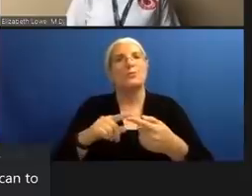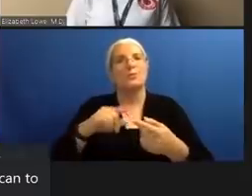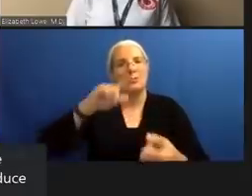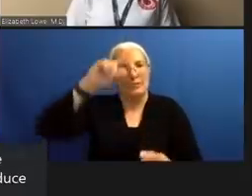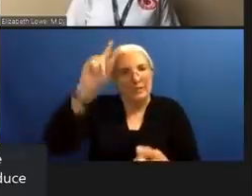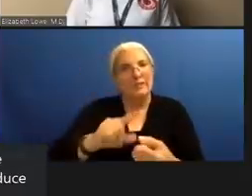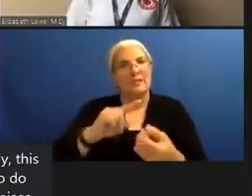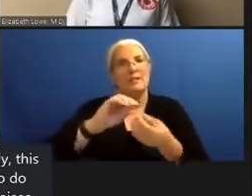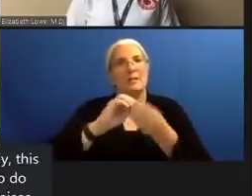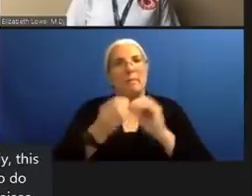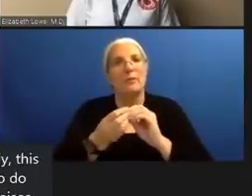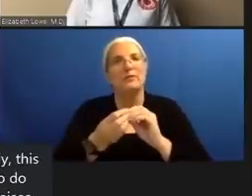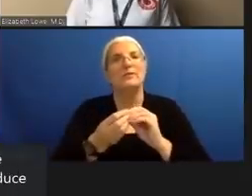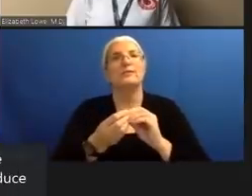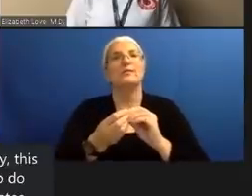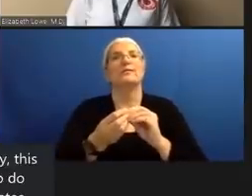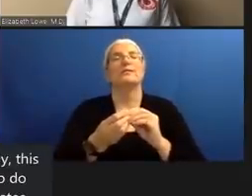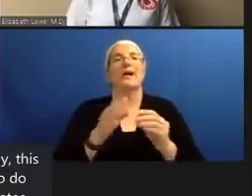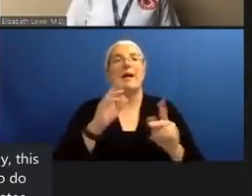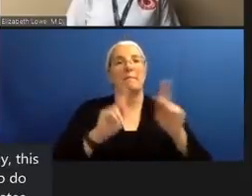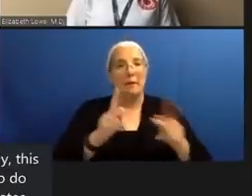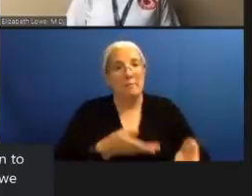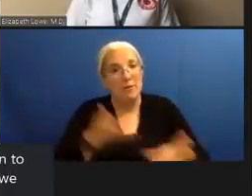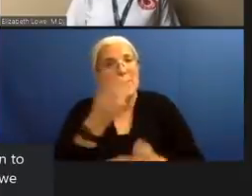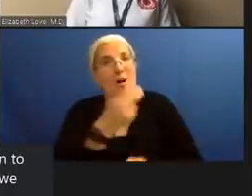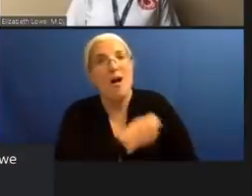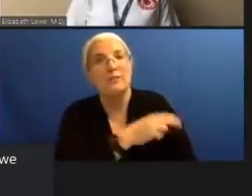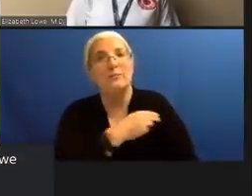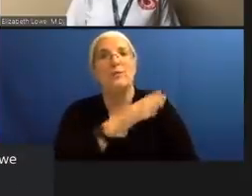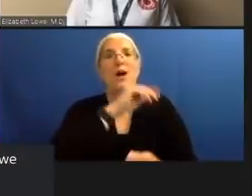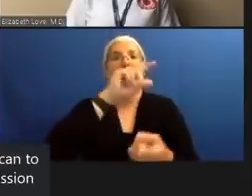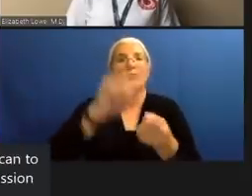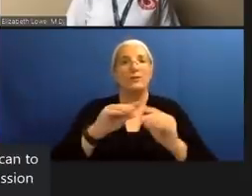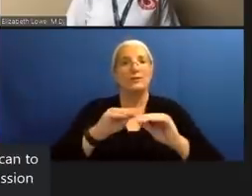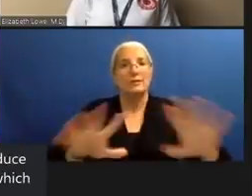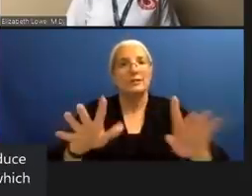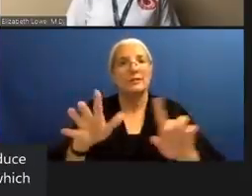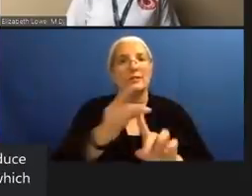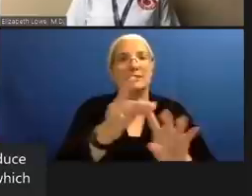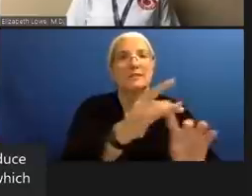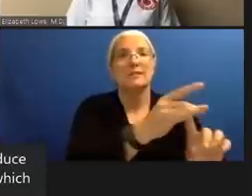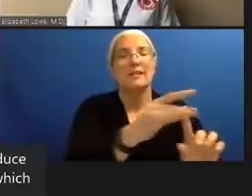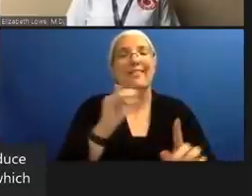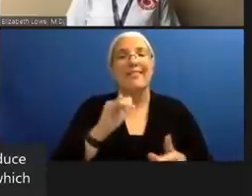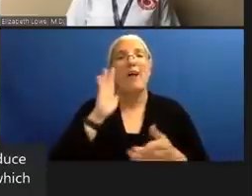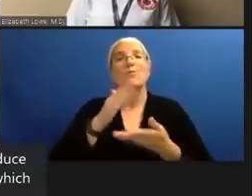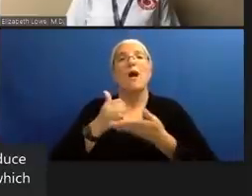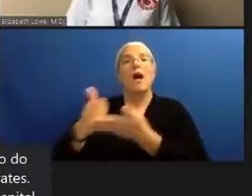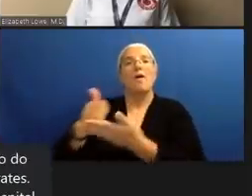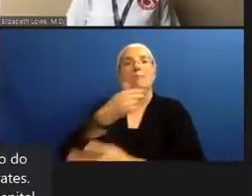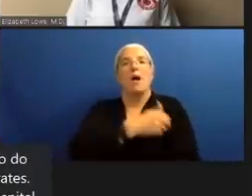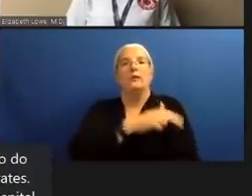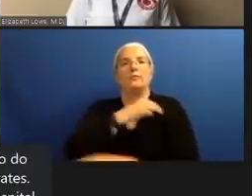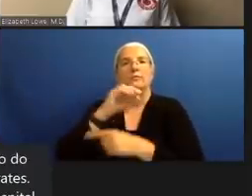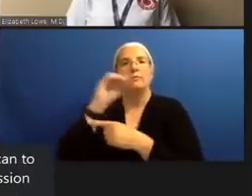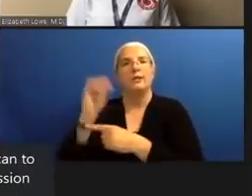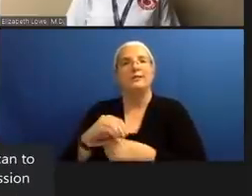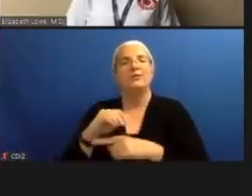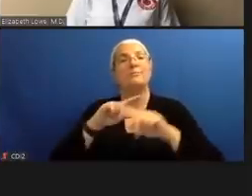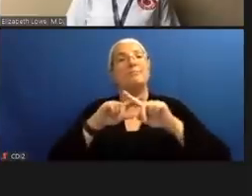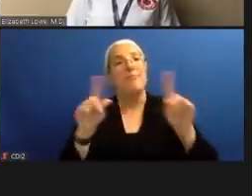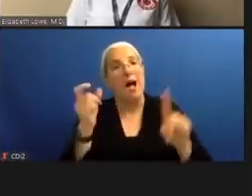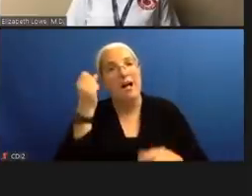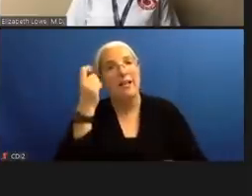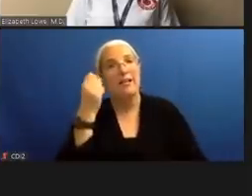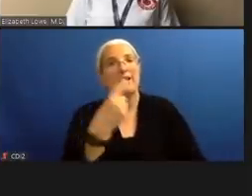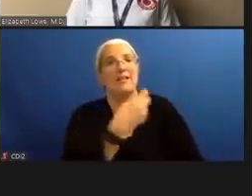reduce transmission, which translates into reduced hospitalization rates. Fortunately, our hospitals have had plenty of time because of the early flattening in the curve to really prepare